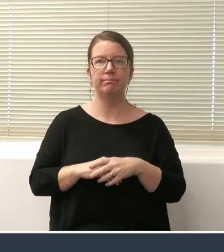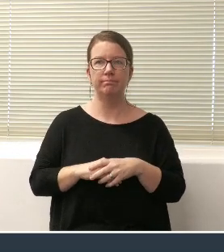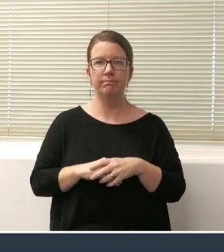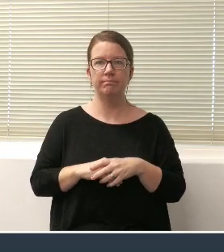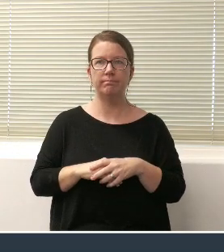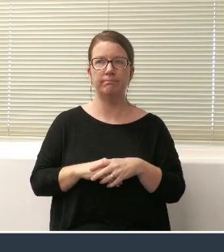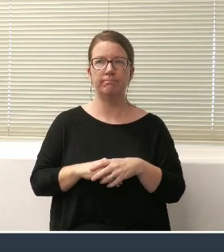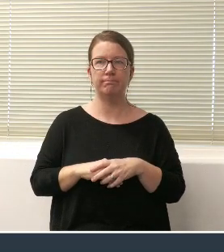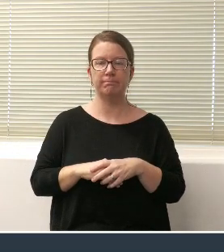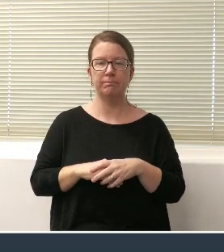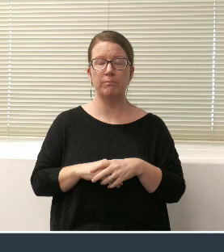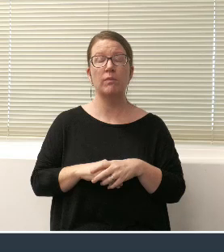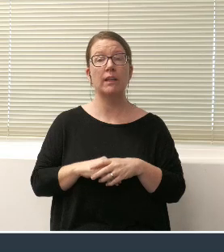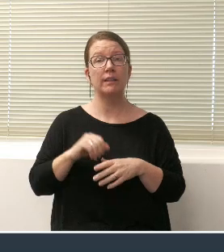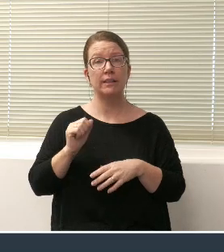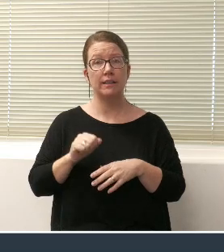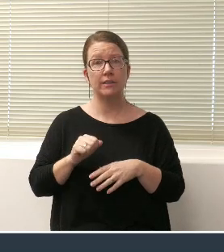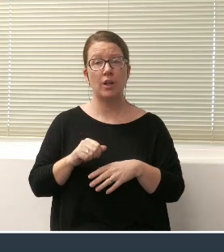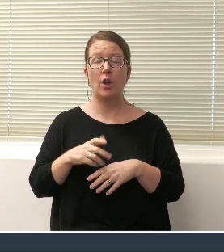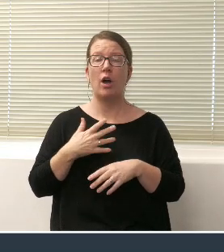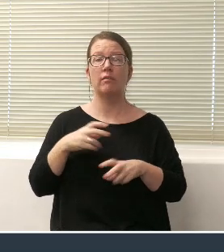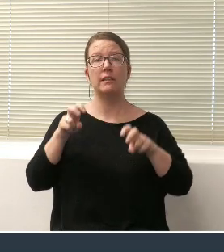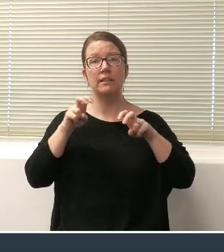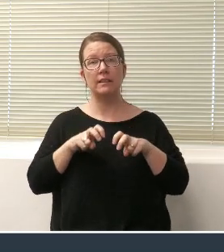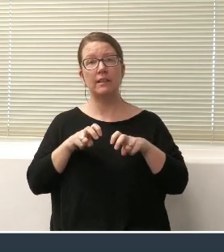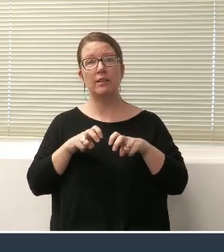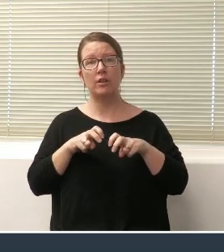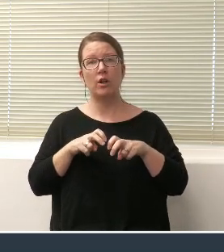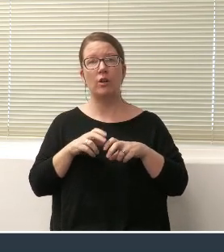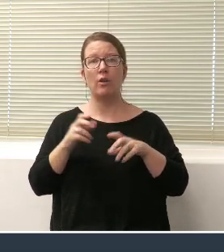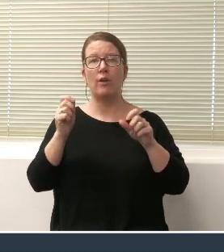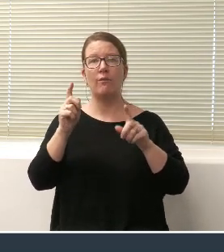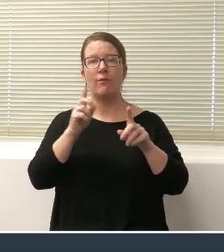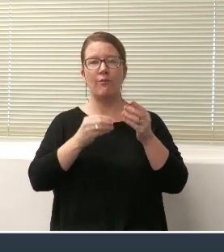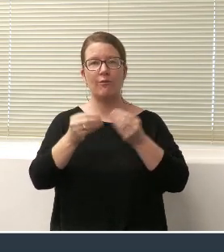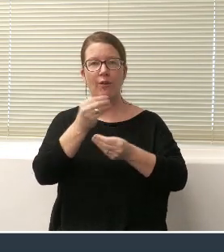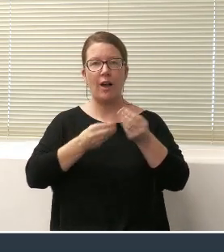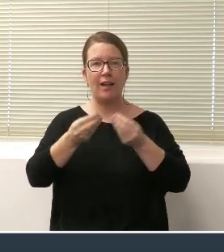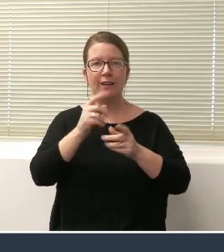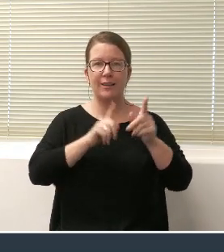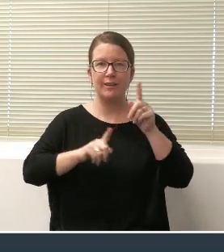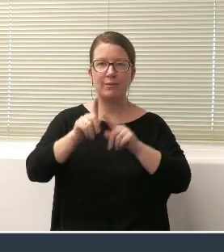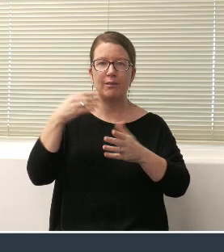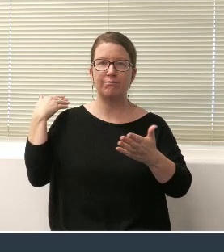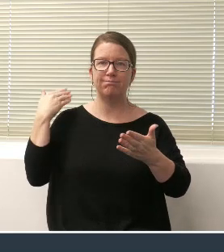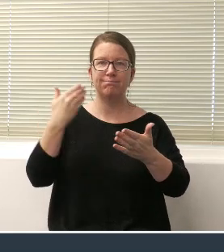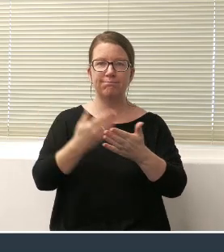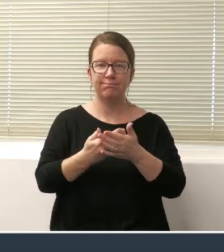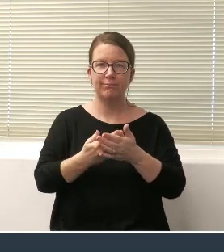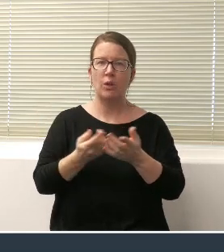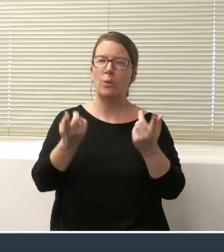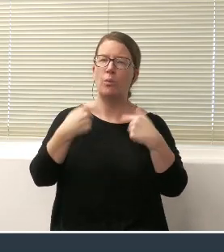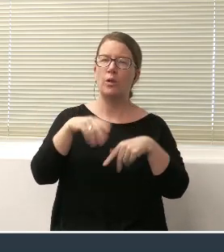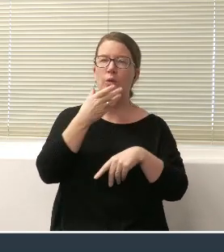Councillor McGrath. You just through the chair, having sat through a few finance meetings over the years, and we